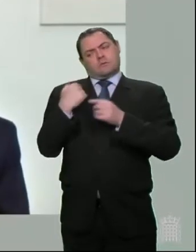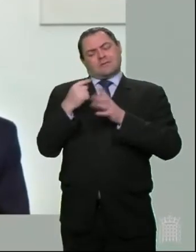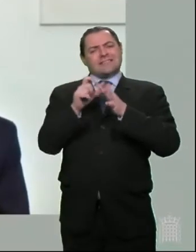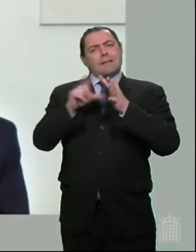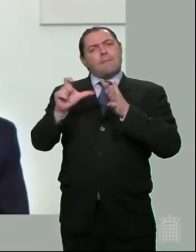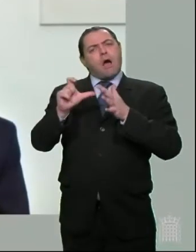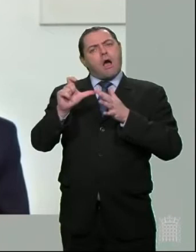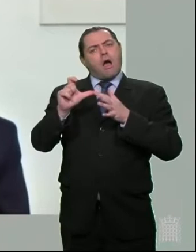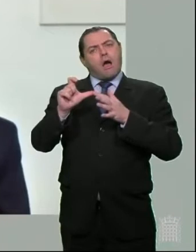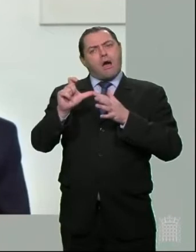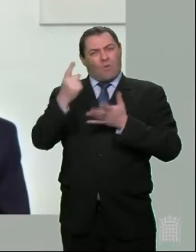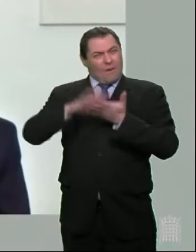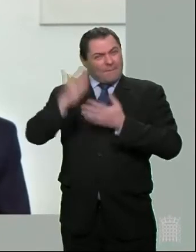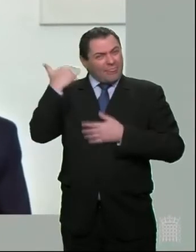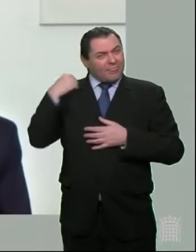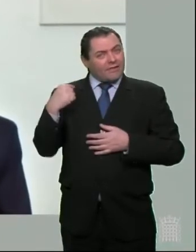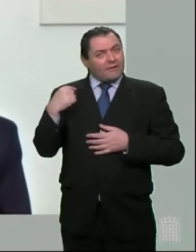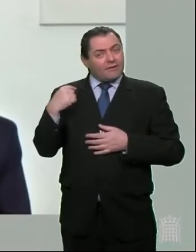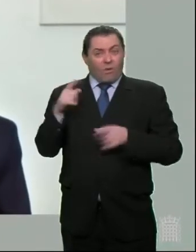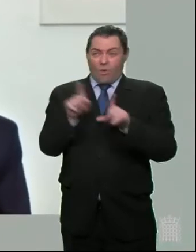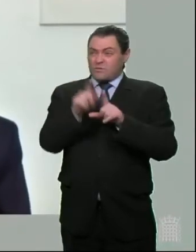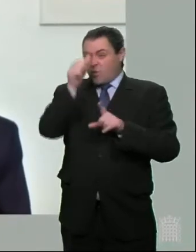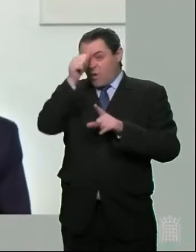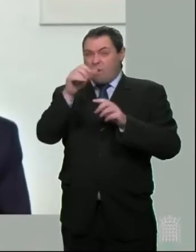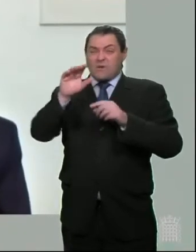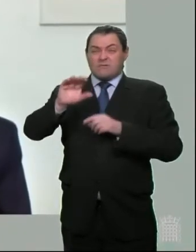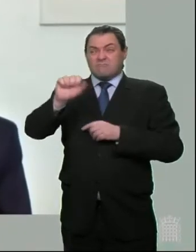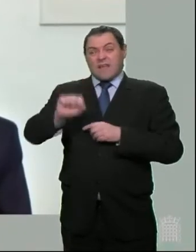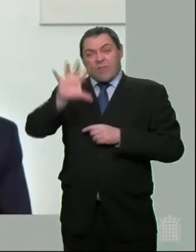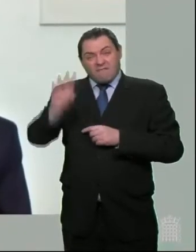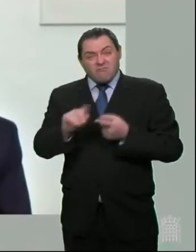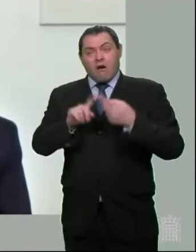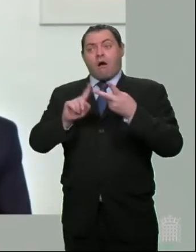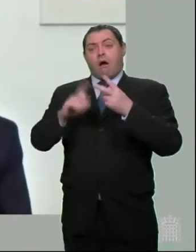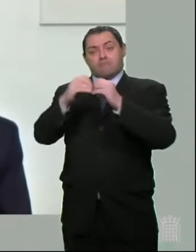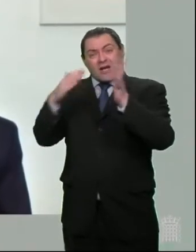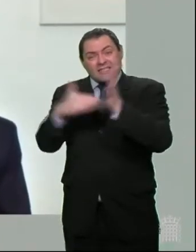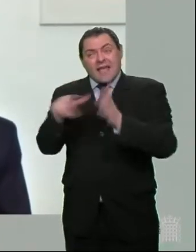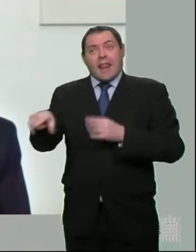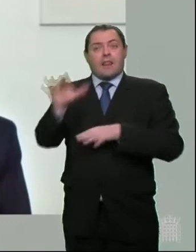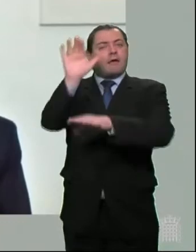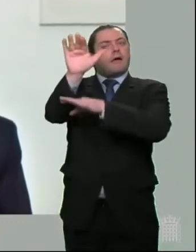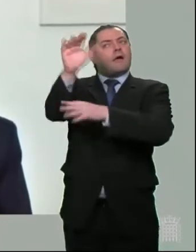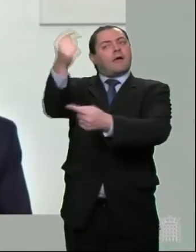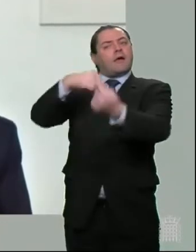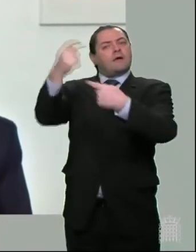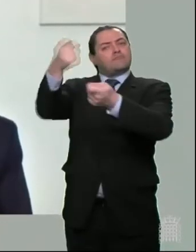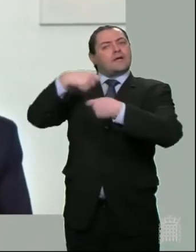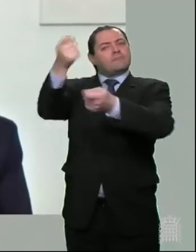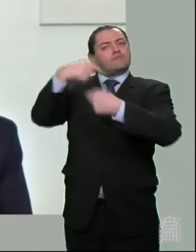some of those variants are coming from abroad, but we don't know the route. Surely the Prime Minister can